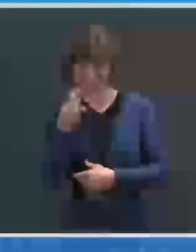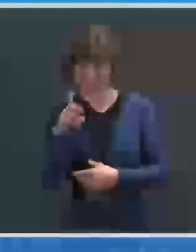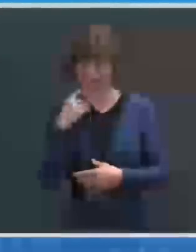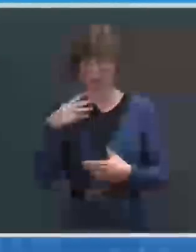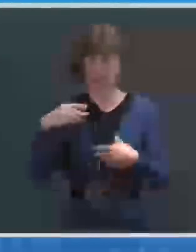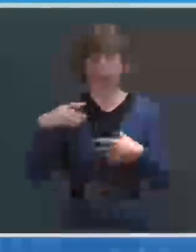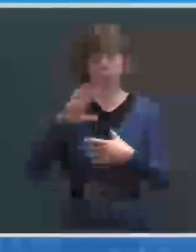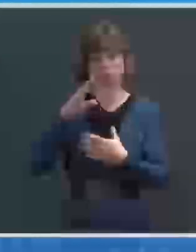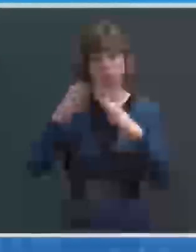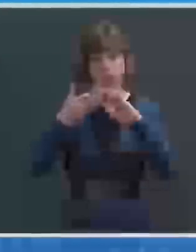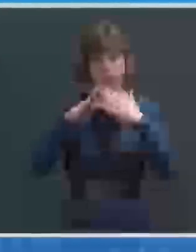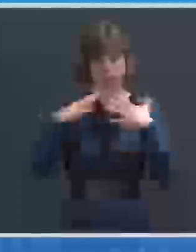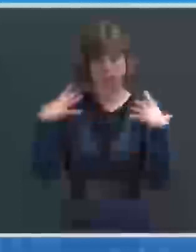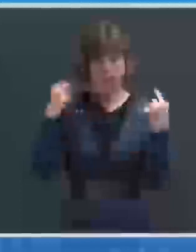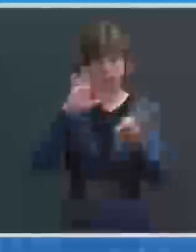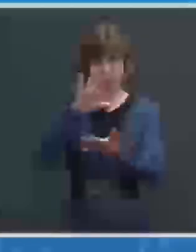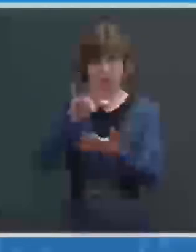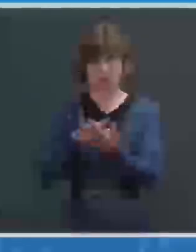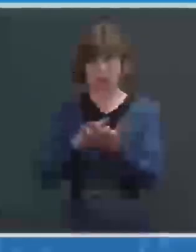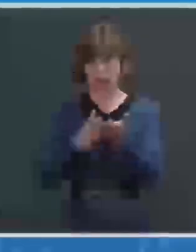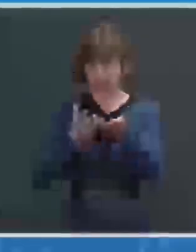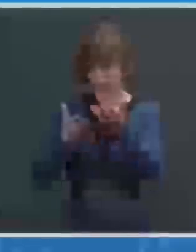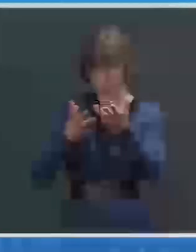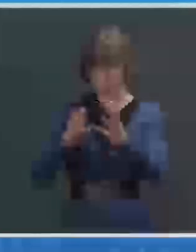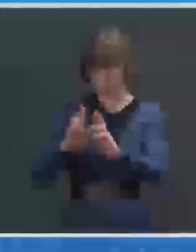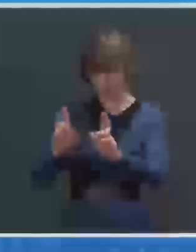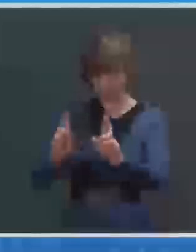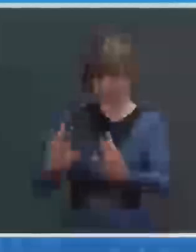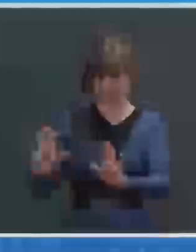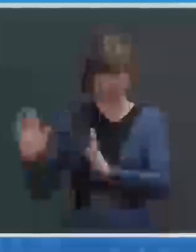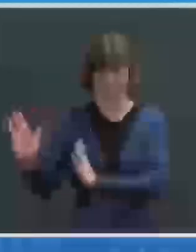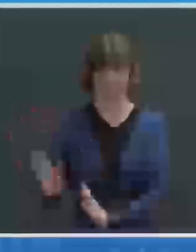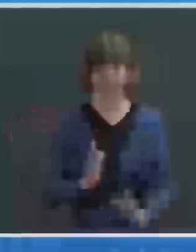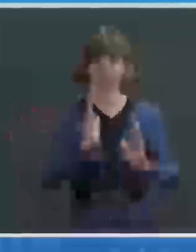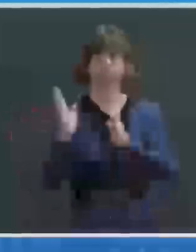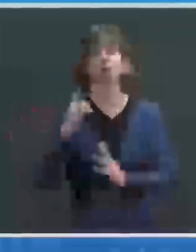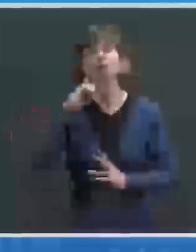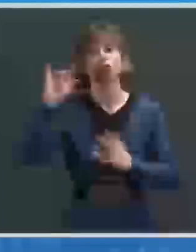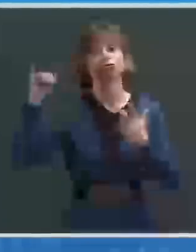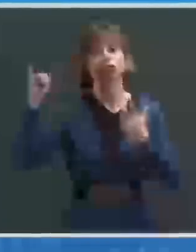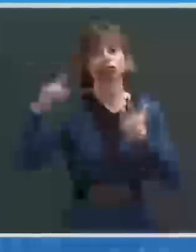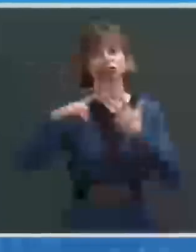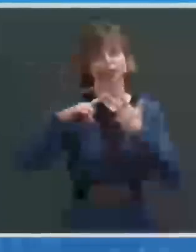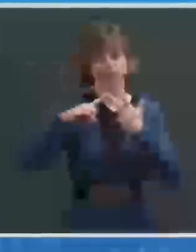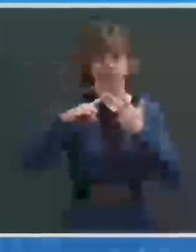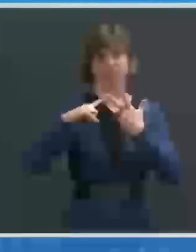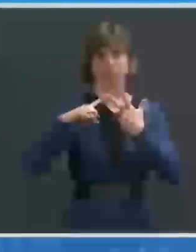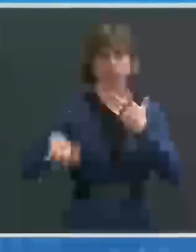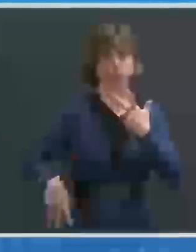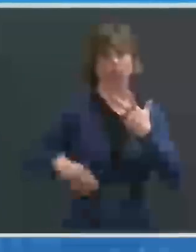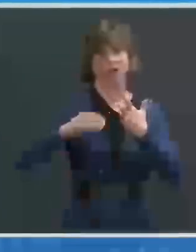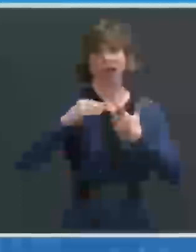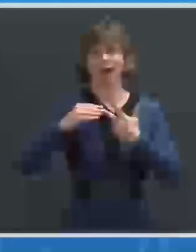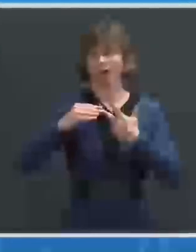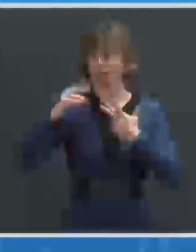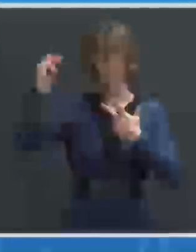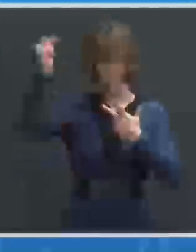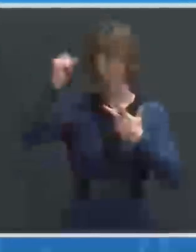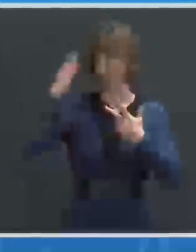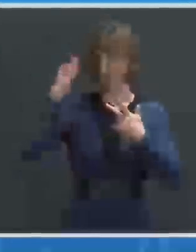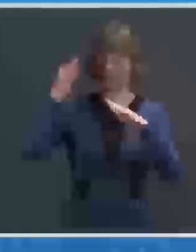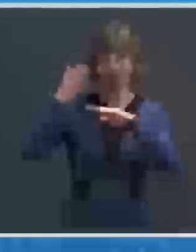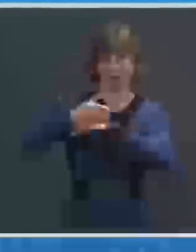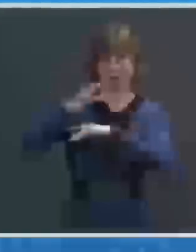centers to ensure we were ready to roll out the J&J vaccine immediately after FDA approval